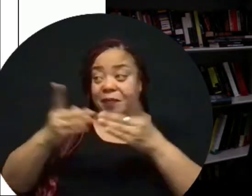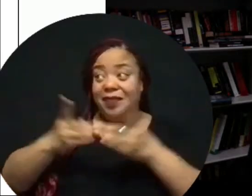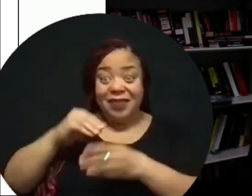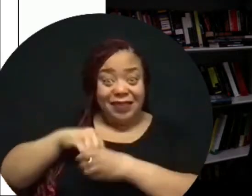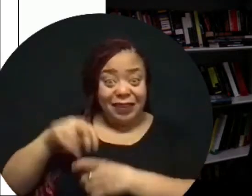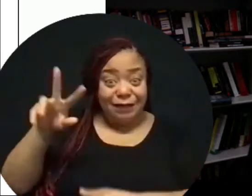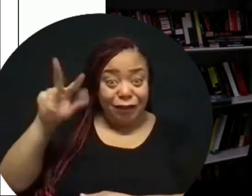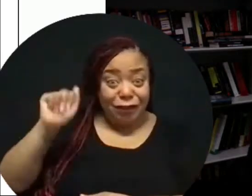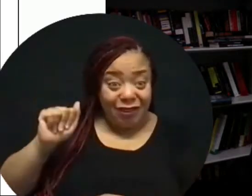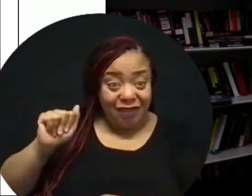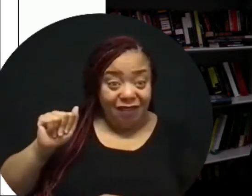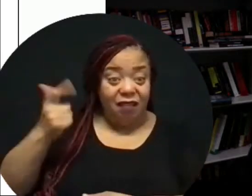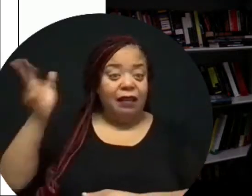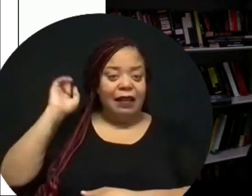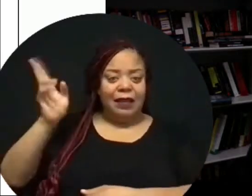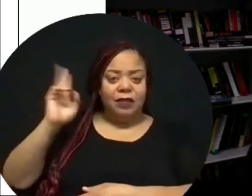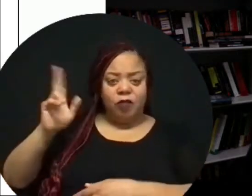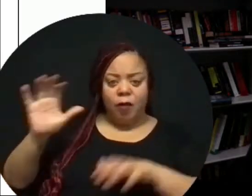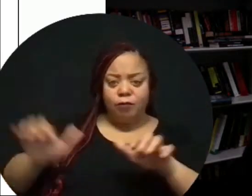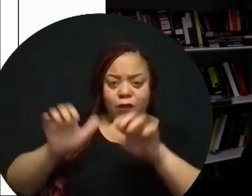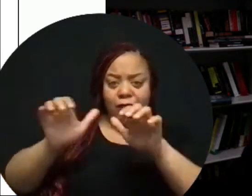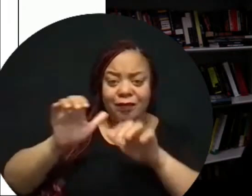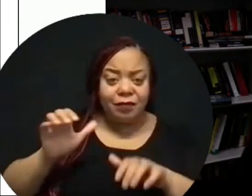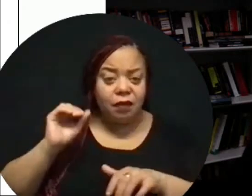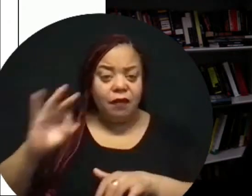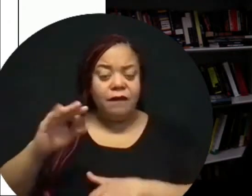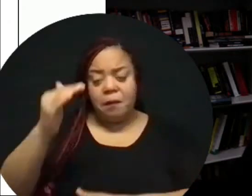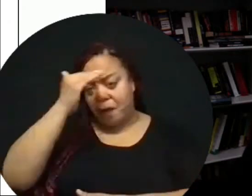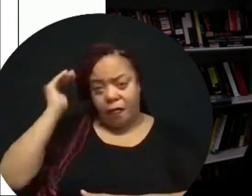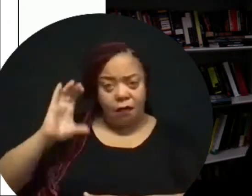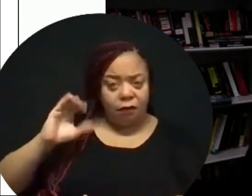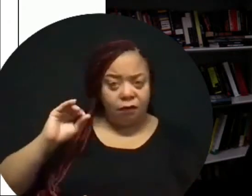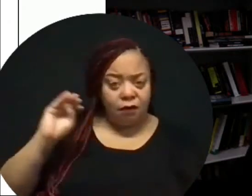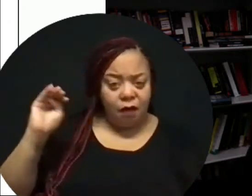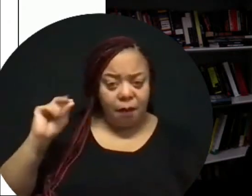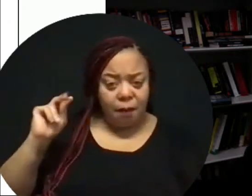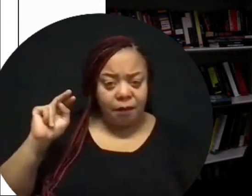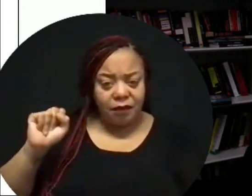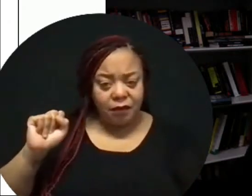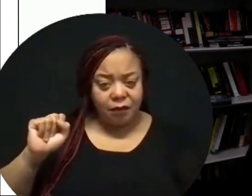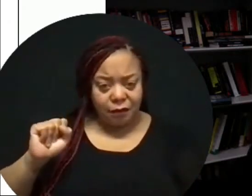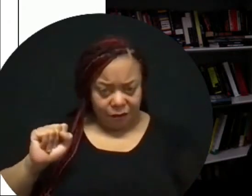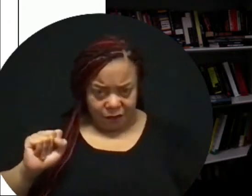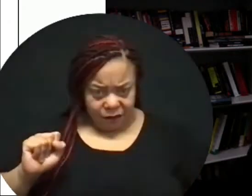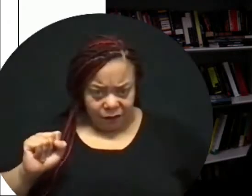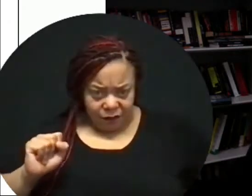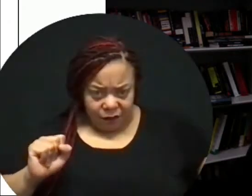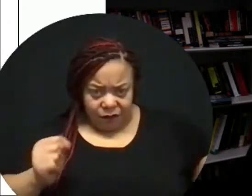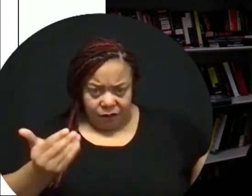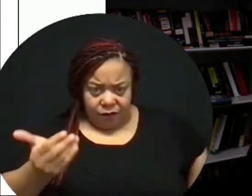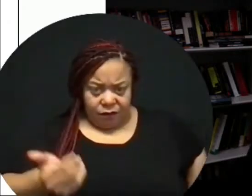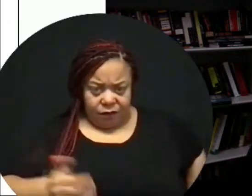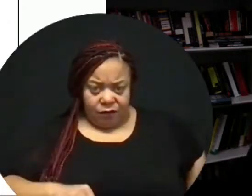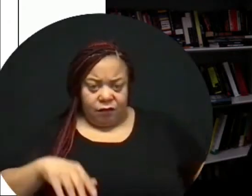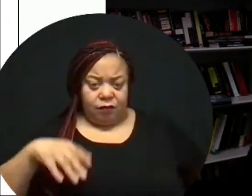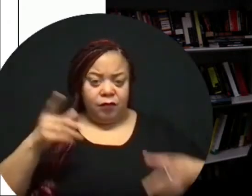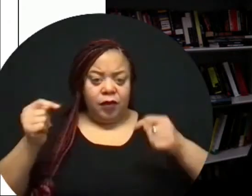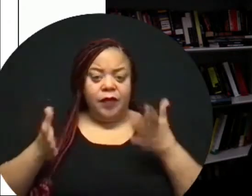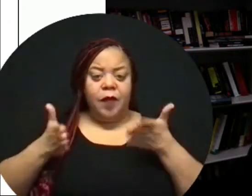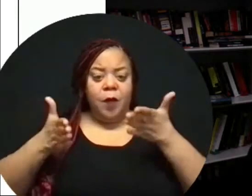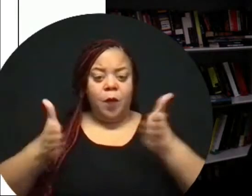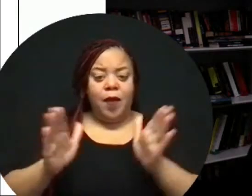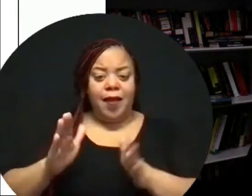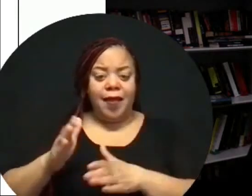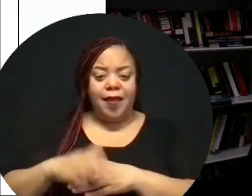seed, that is the trajectory, that is the future in many ways. And if it's not, then we're doomed in many ways. I